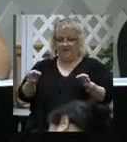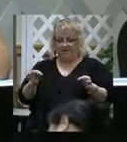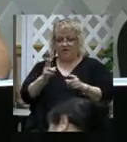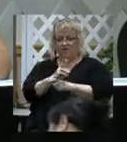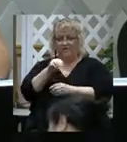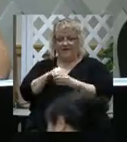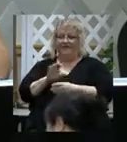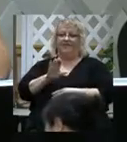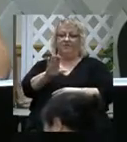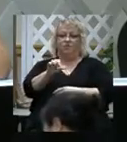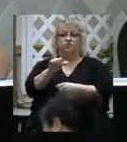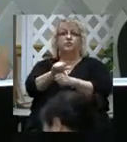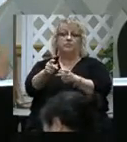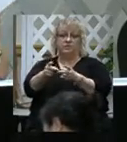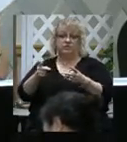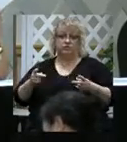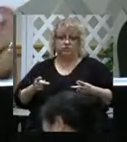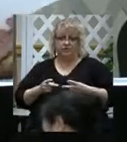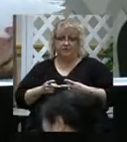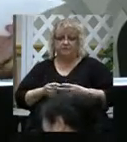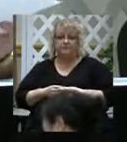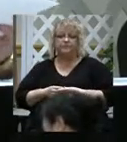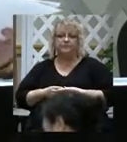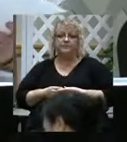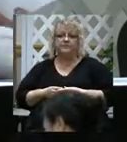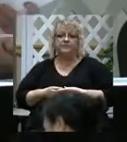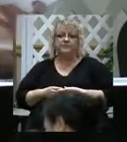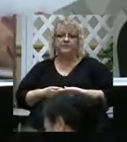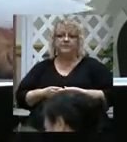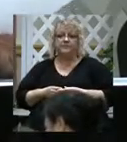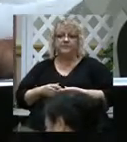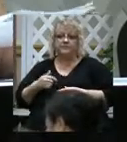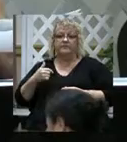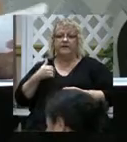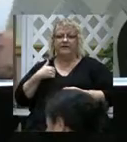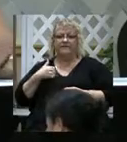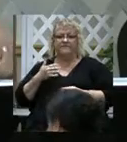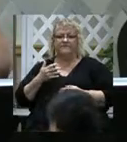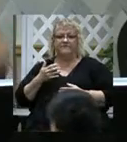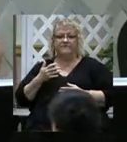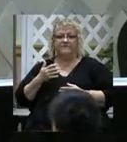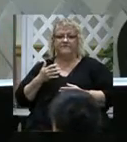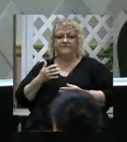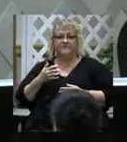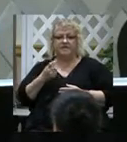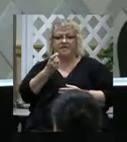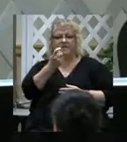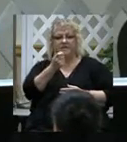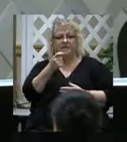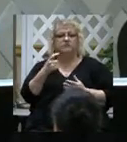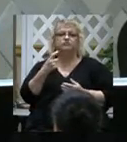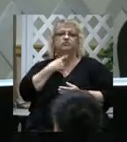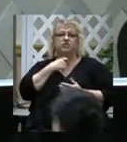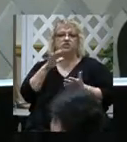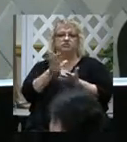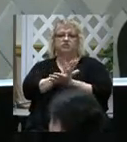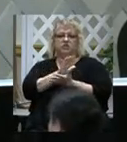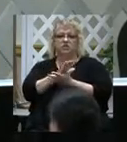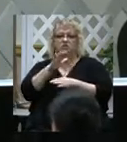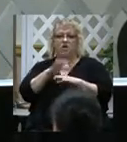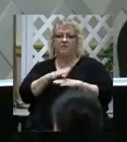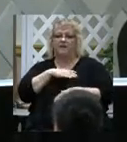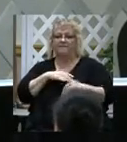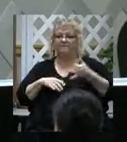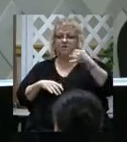they're mostly using in their positions. And I have a little cheat sheet on my